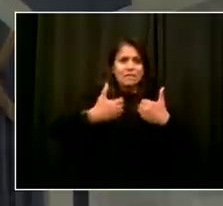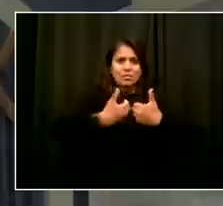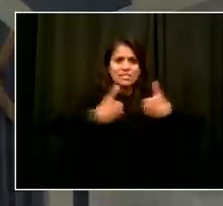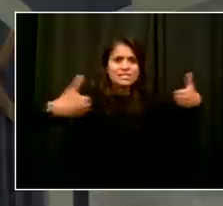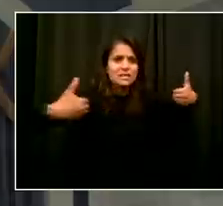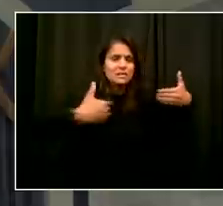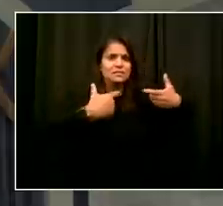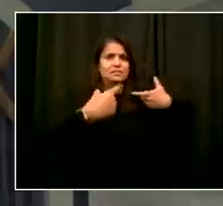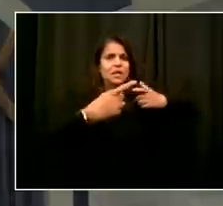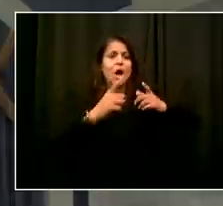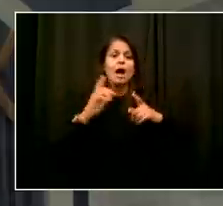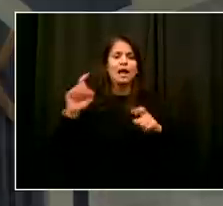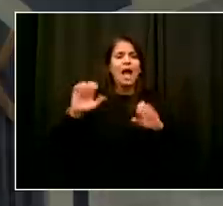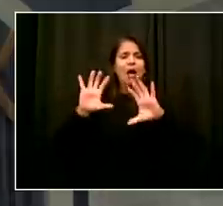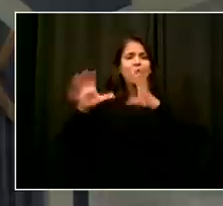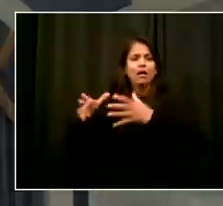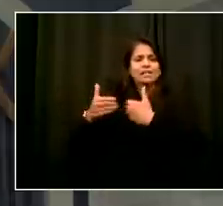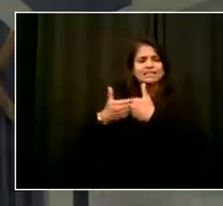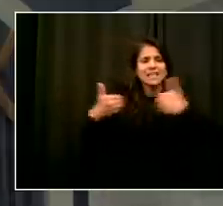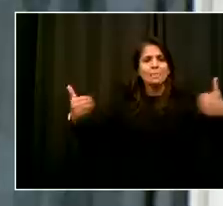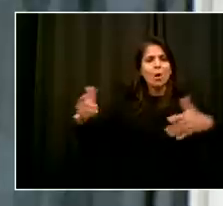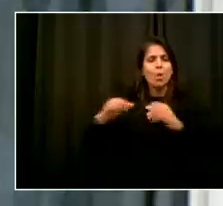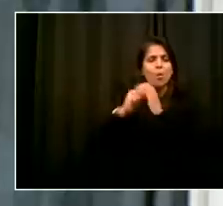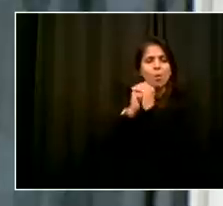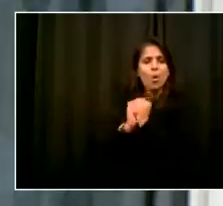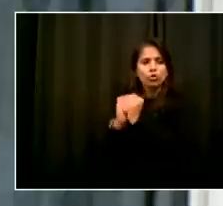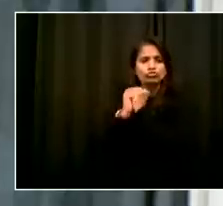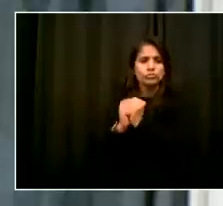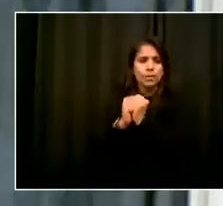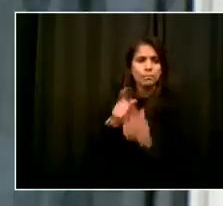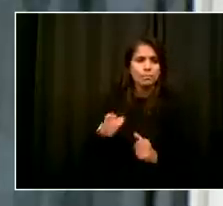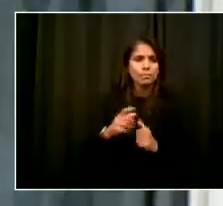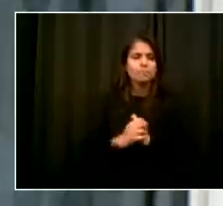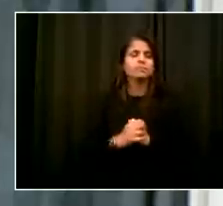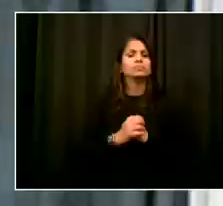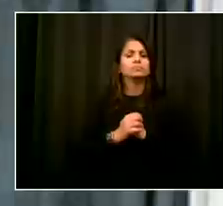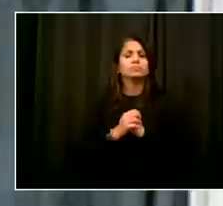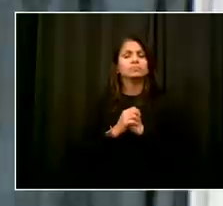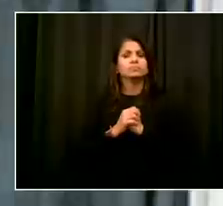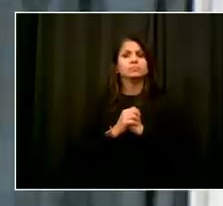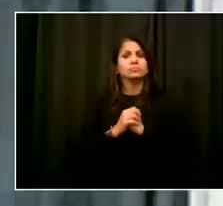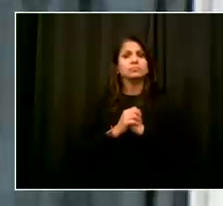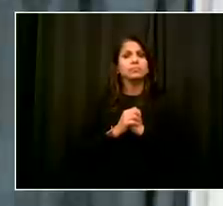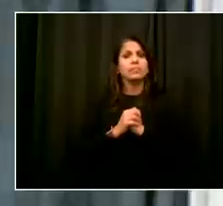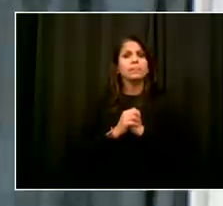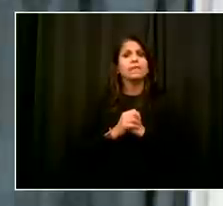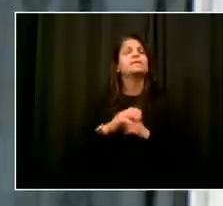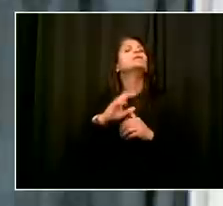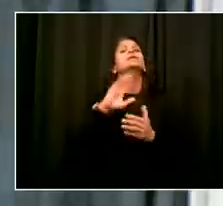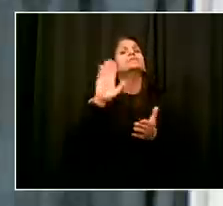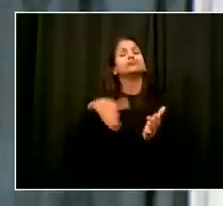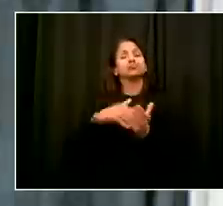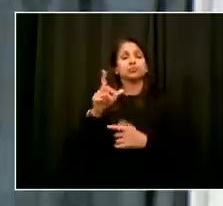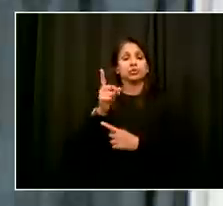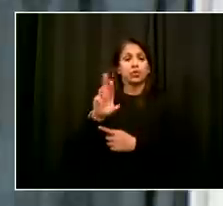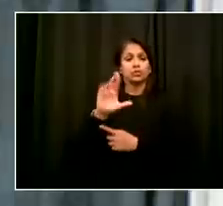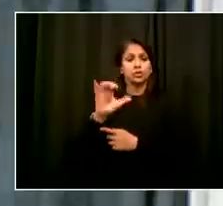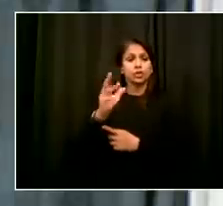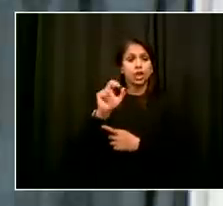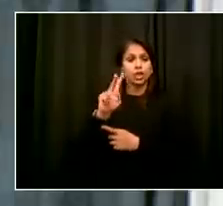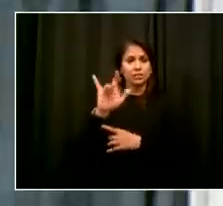the major points. I'll just add a couple. First, you know, I want to acknowledge that COVID-19 has affected South